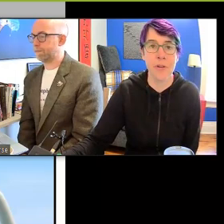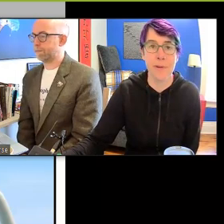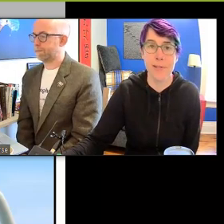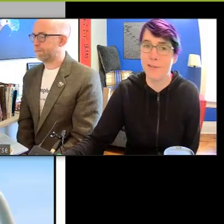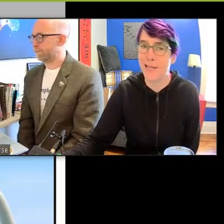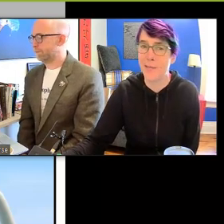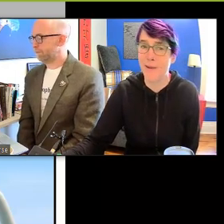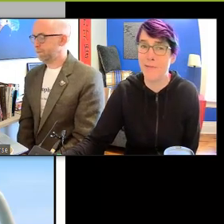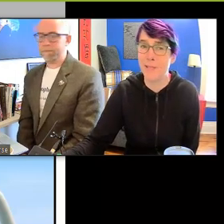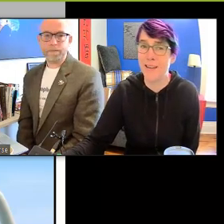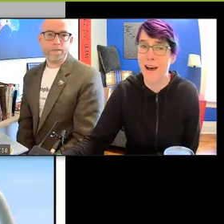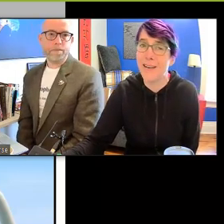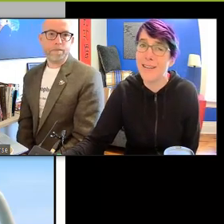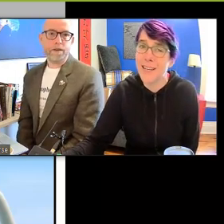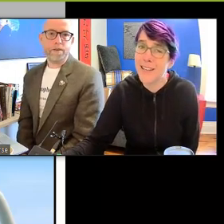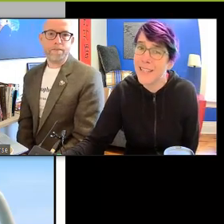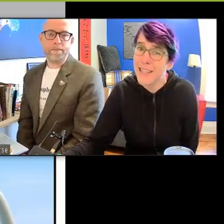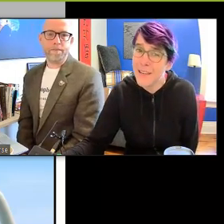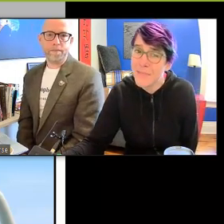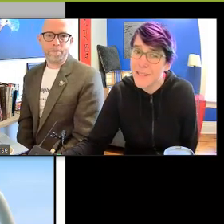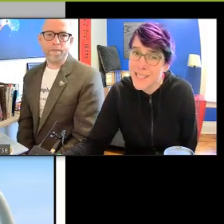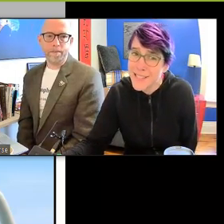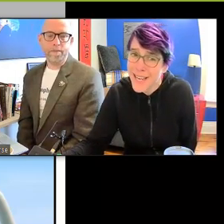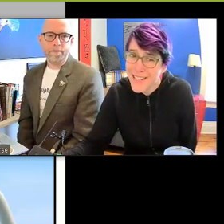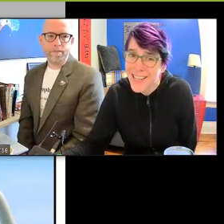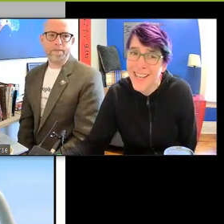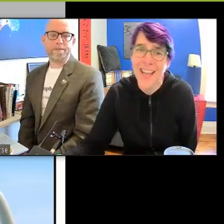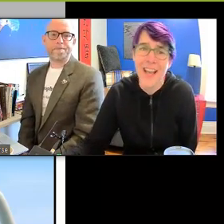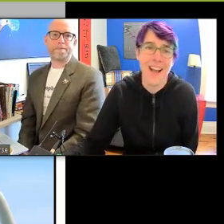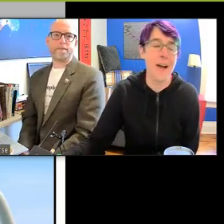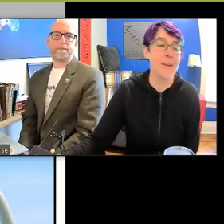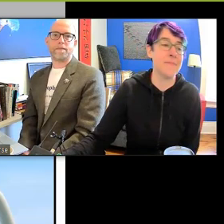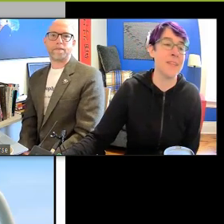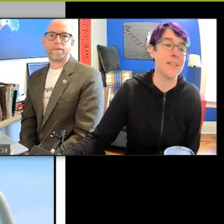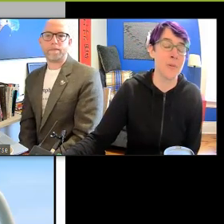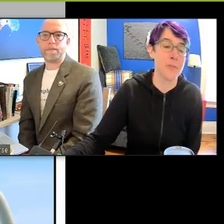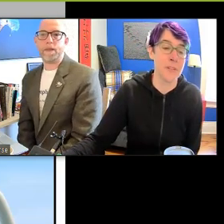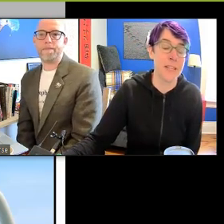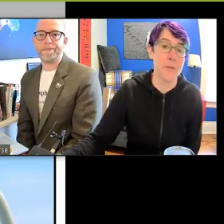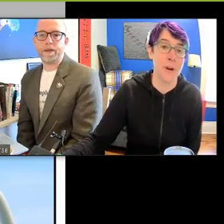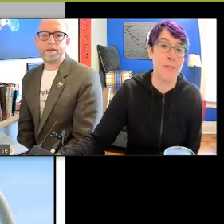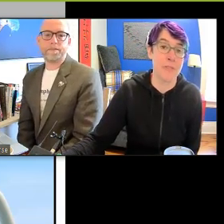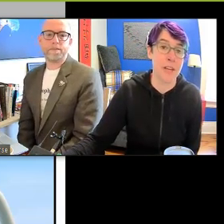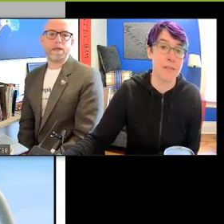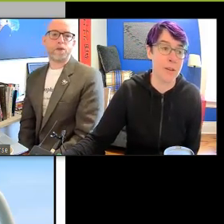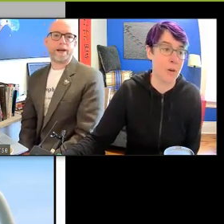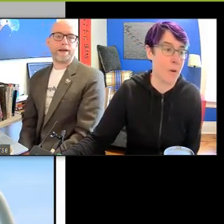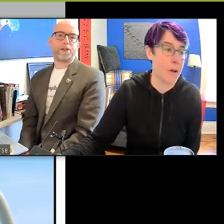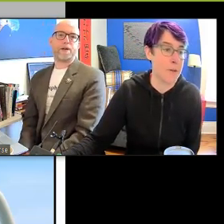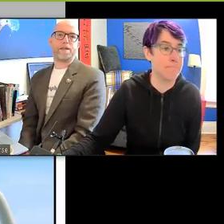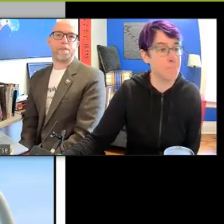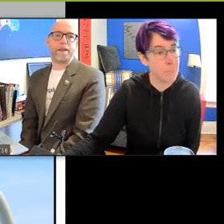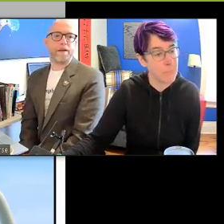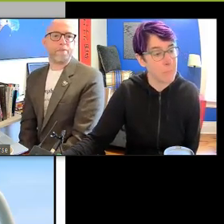with no other pressures, it's probably not going to lead them to extinction. So certainly there were other things. So what